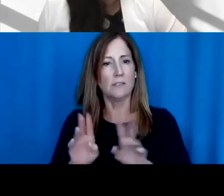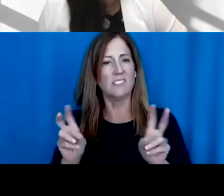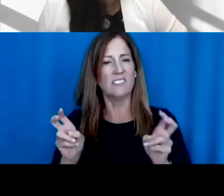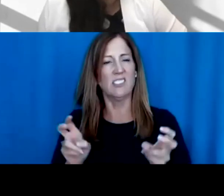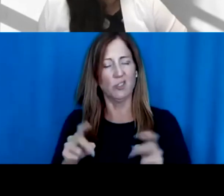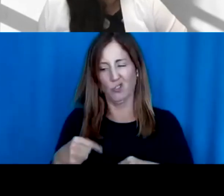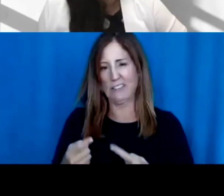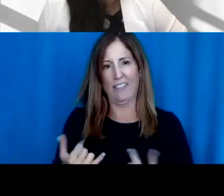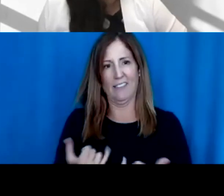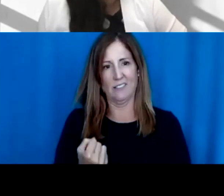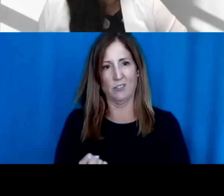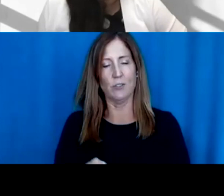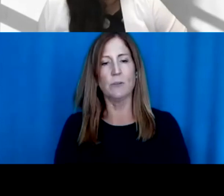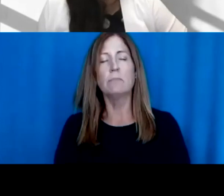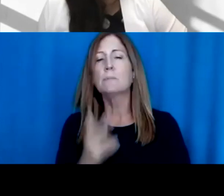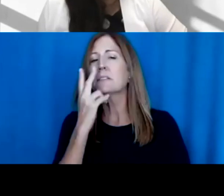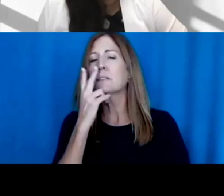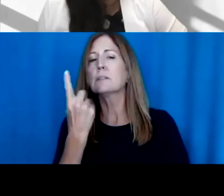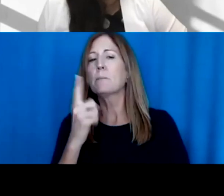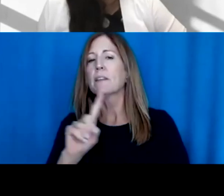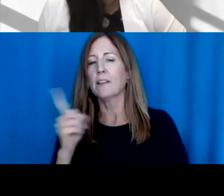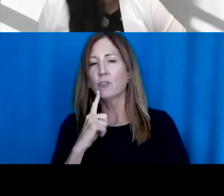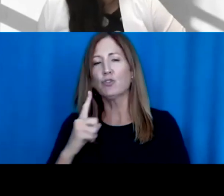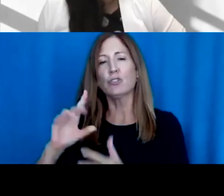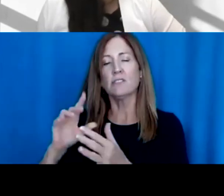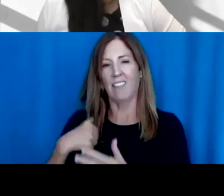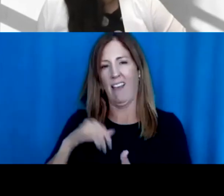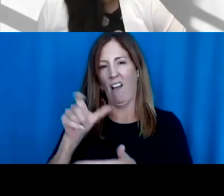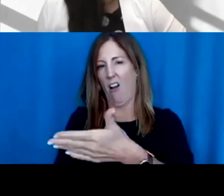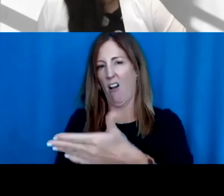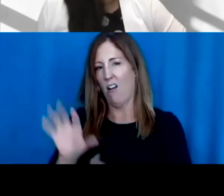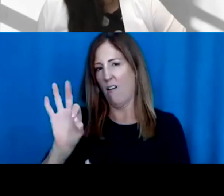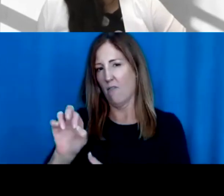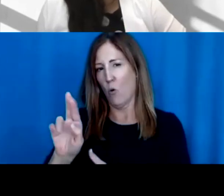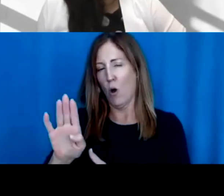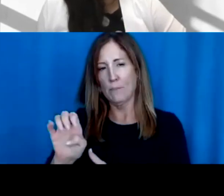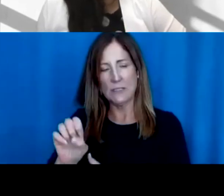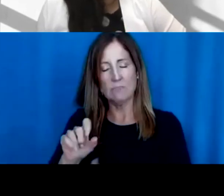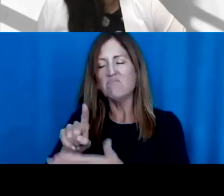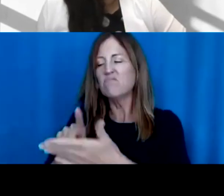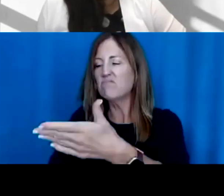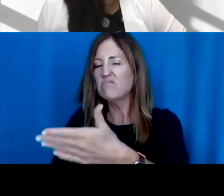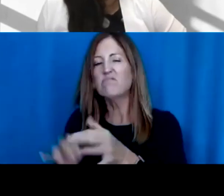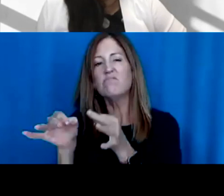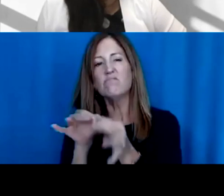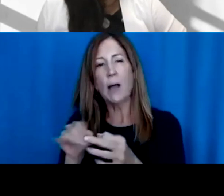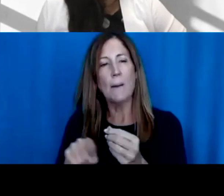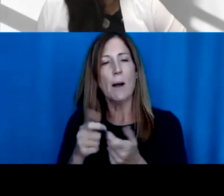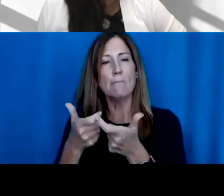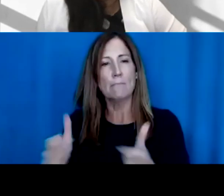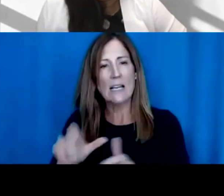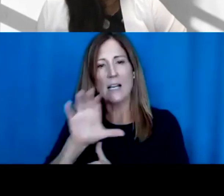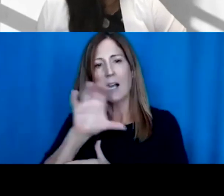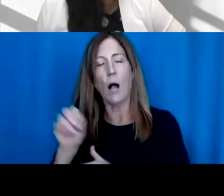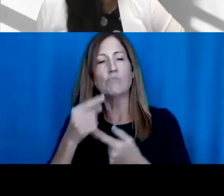different about that. Just talks about many major companies